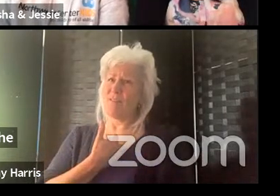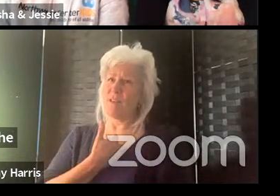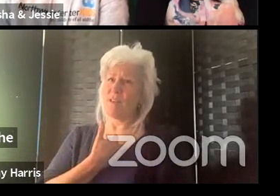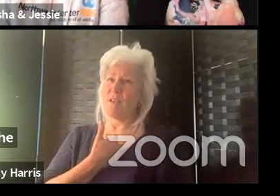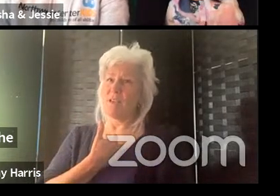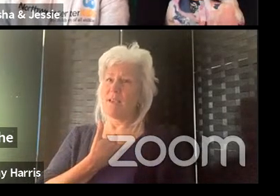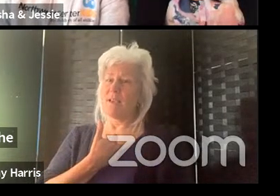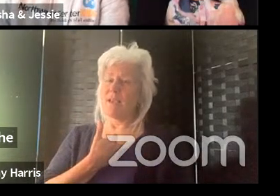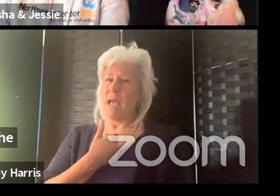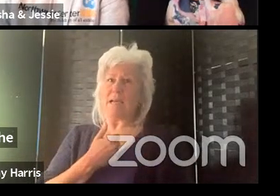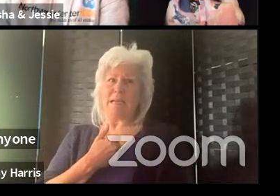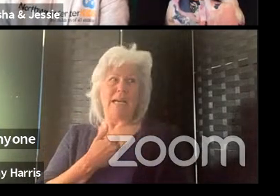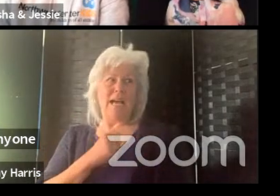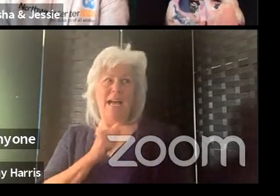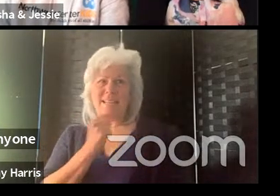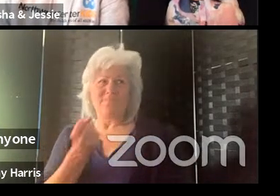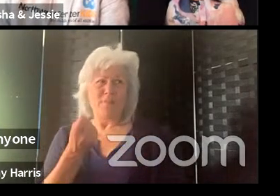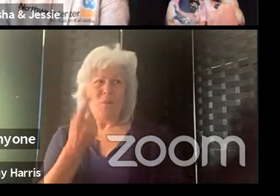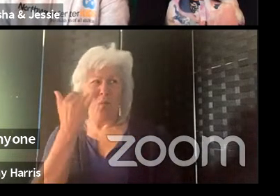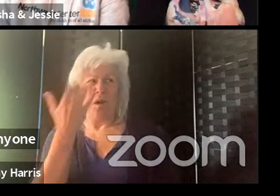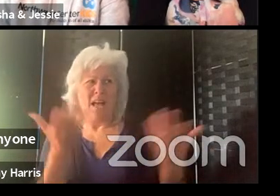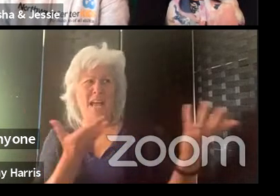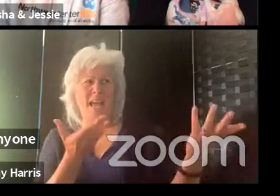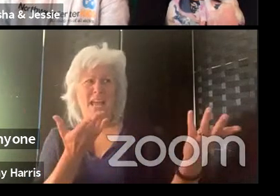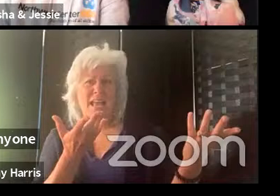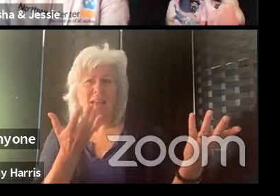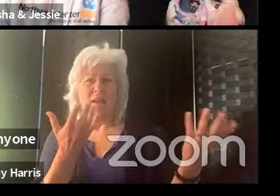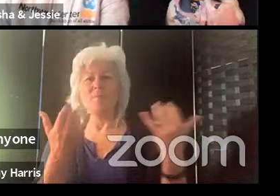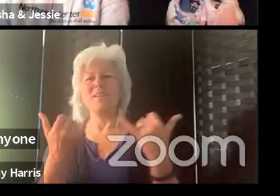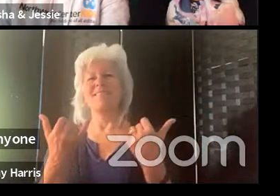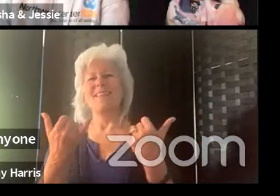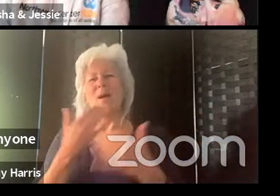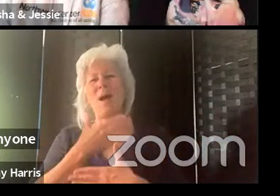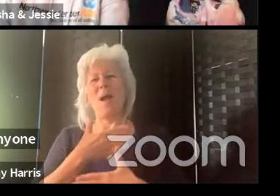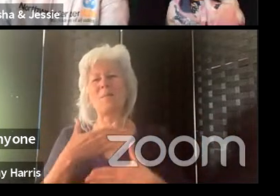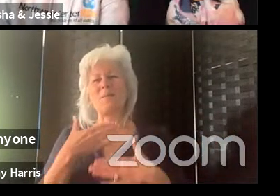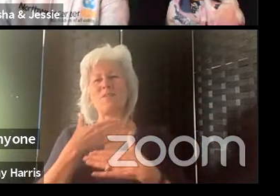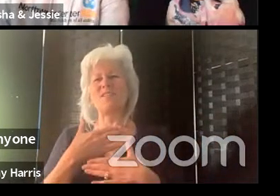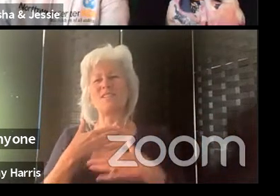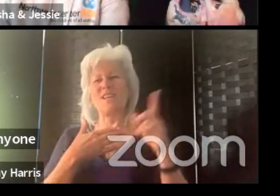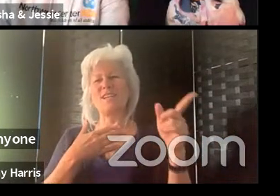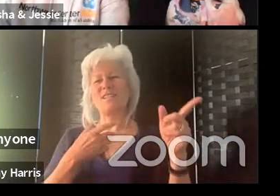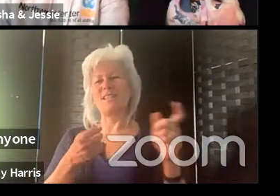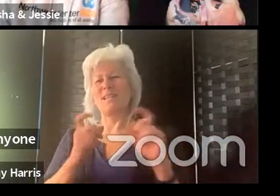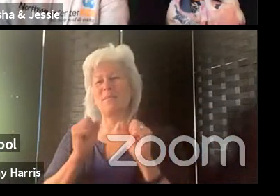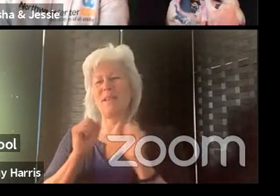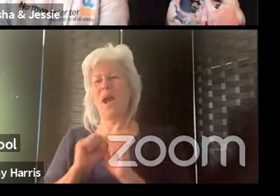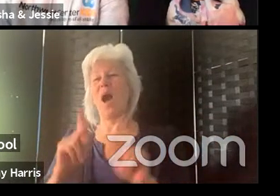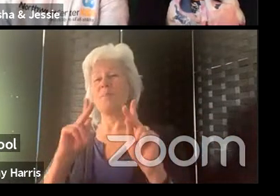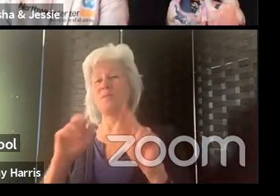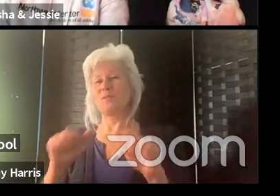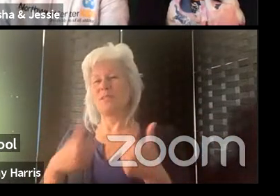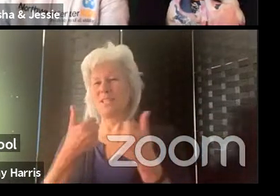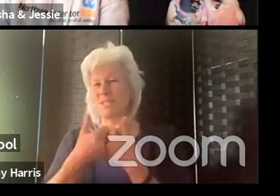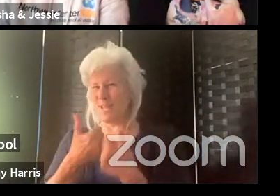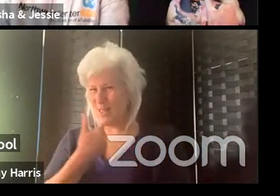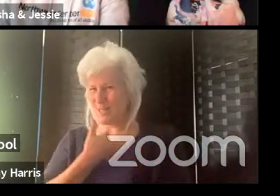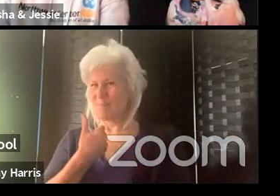didn't understand why she did this to me, but now I appreciate her for giving me an opportunity to challenge myself.